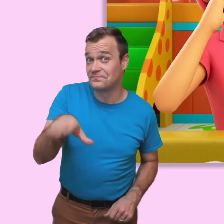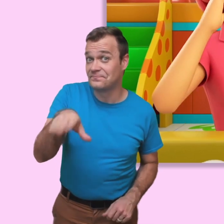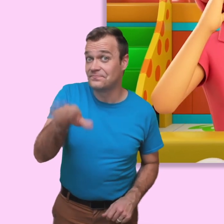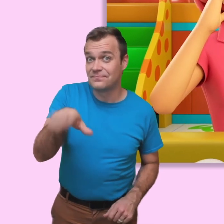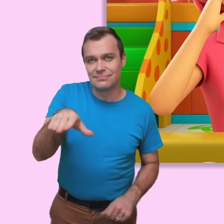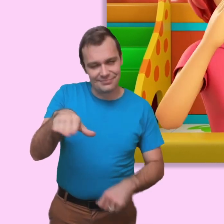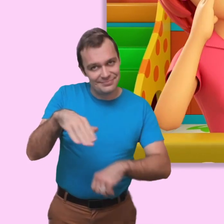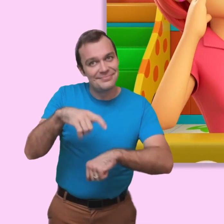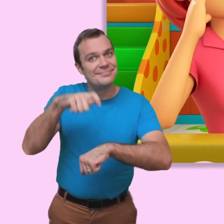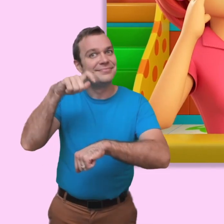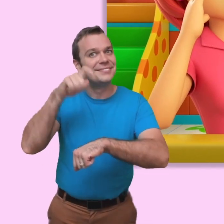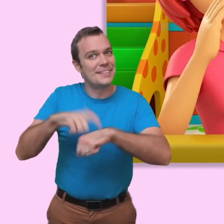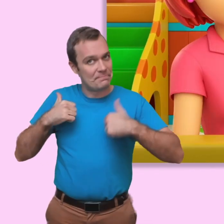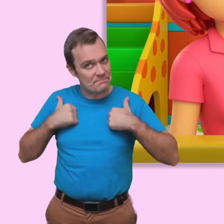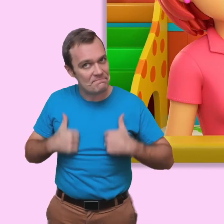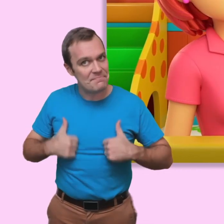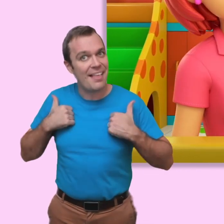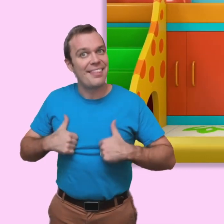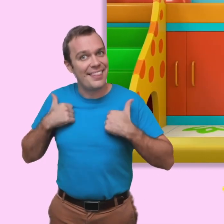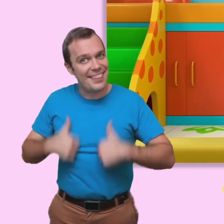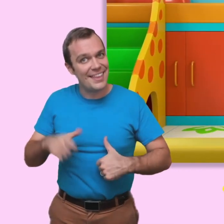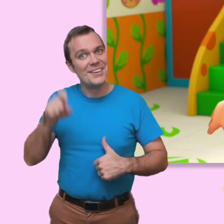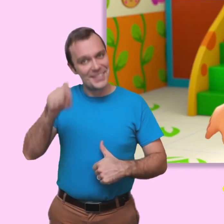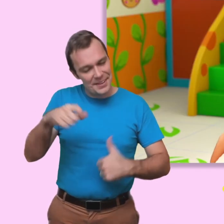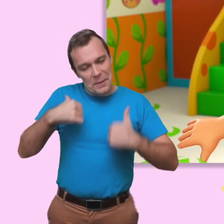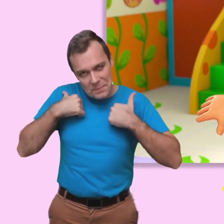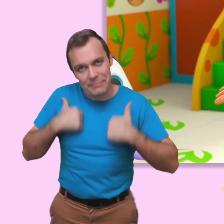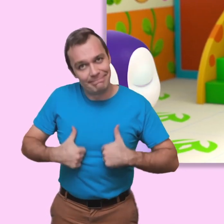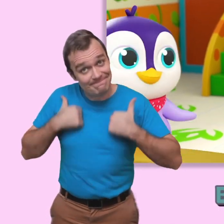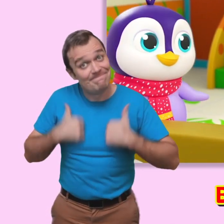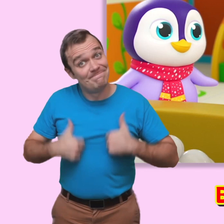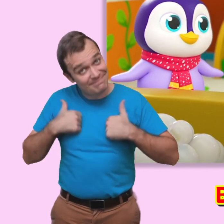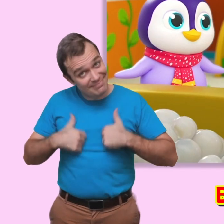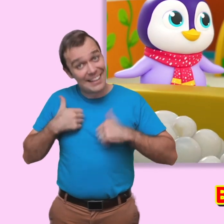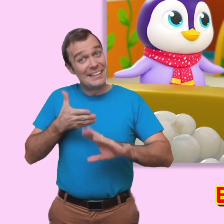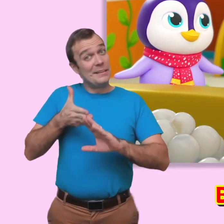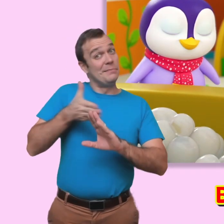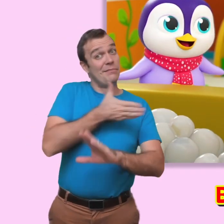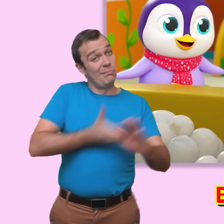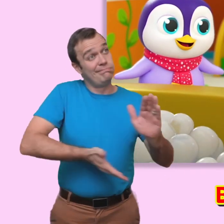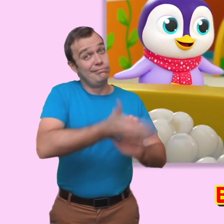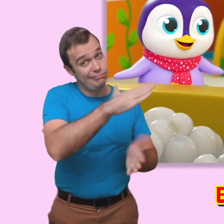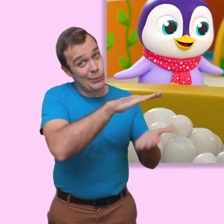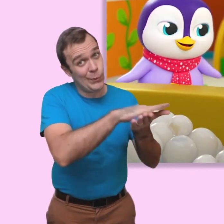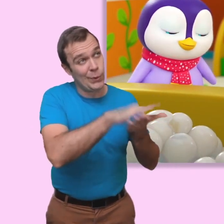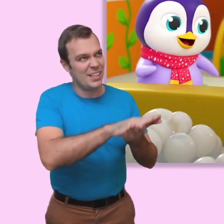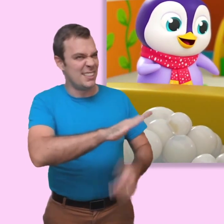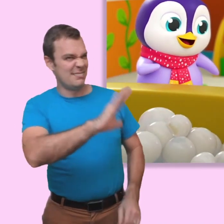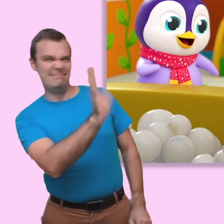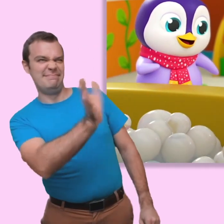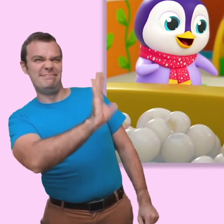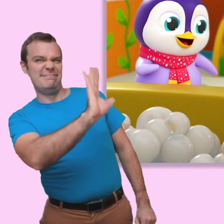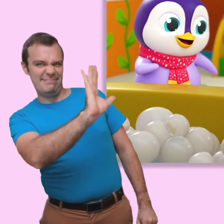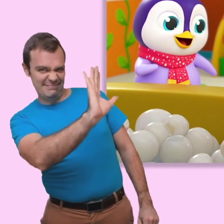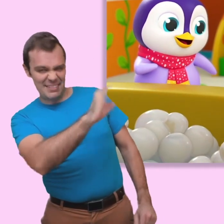Sweetie, it's time for a bath. You need to take a bath before you go to school.